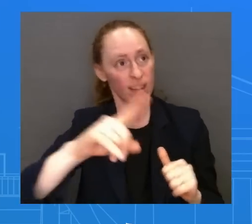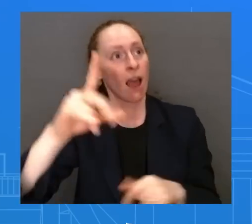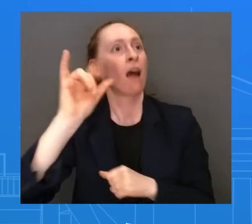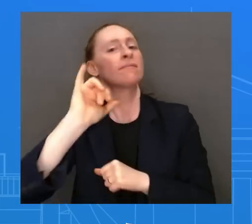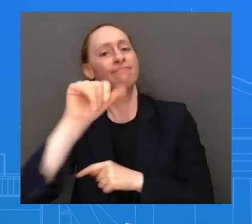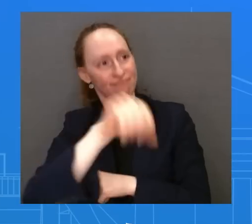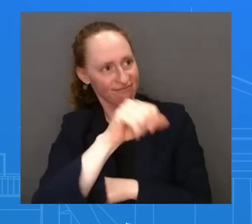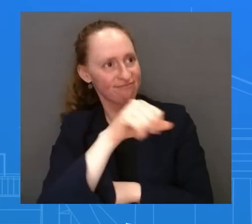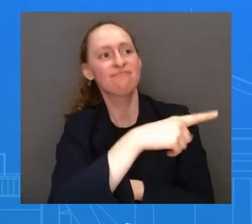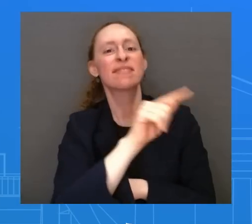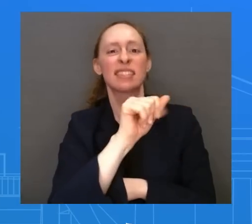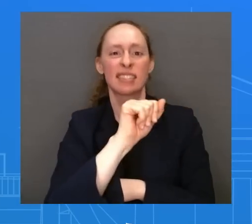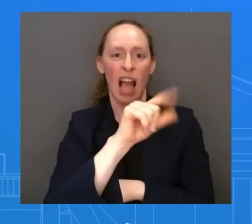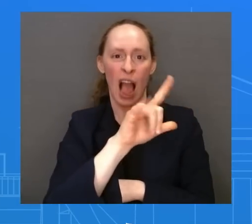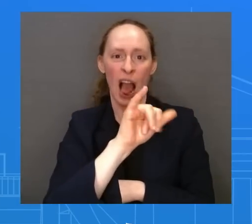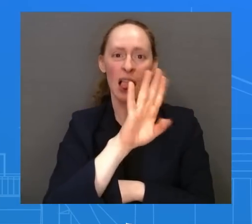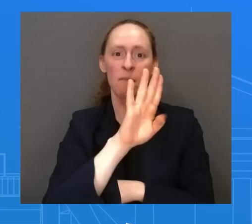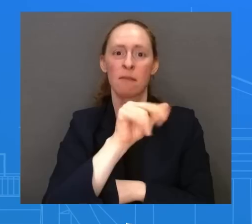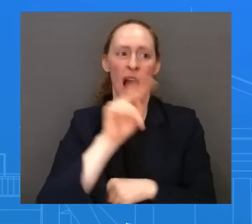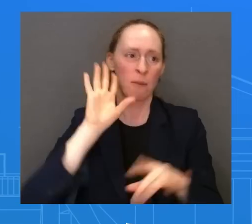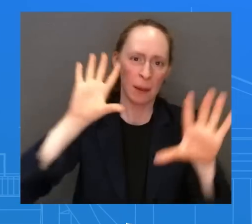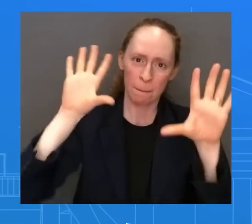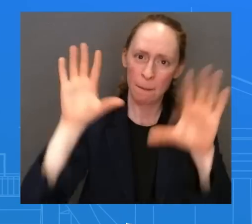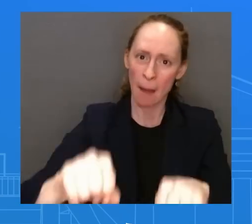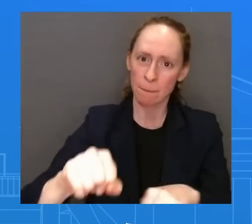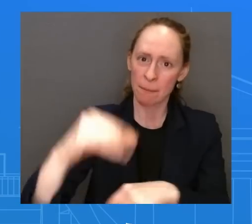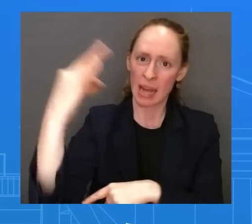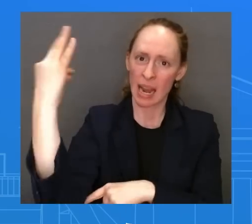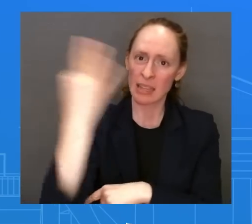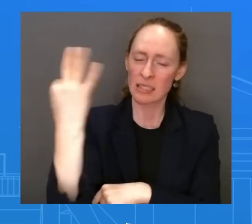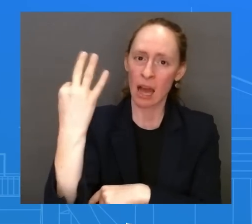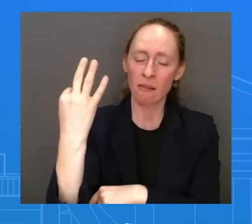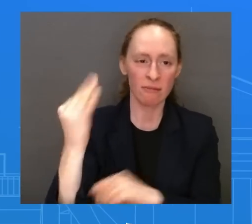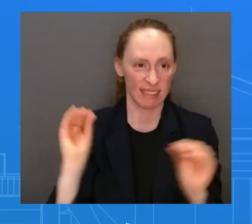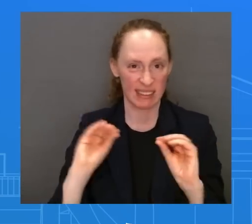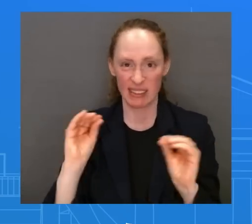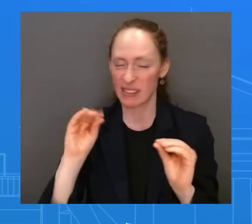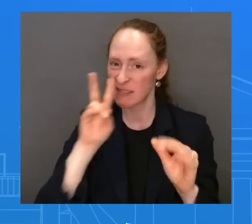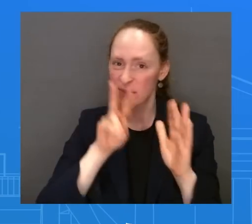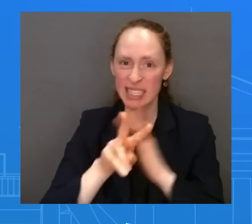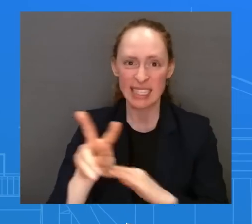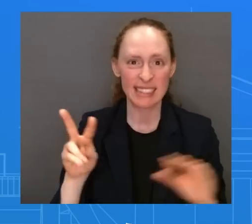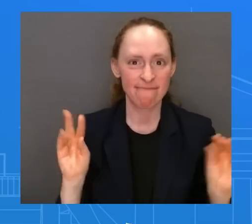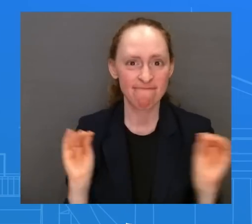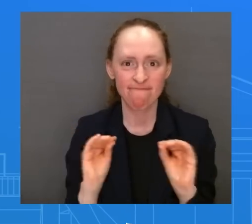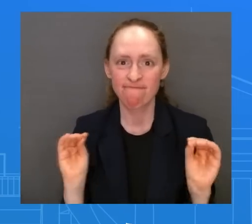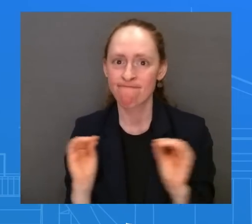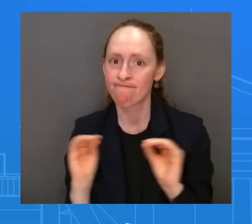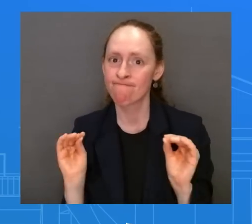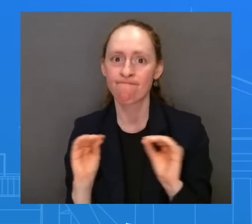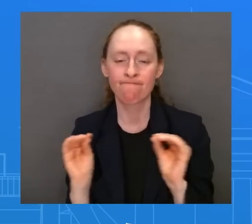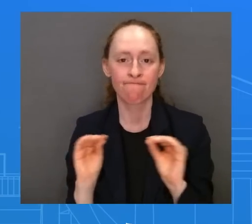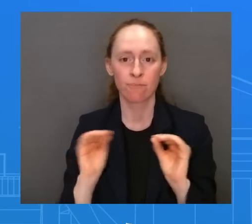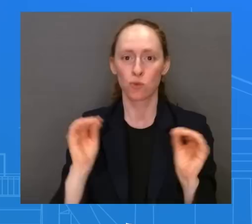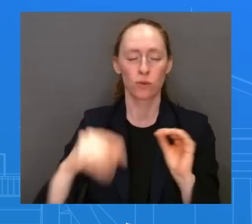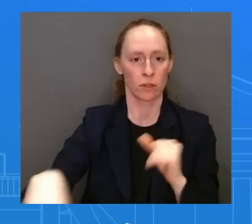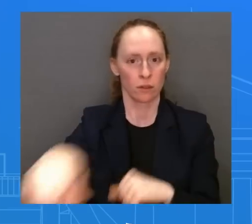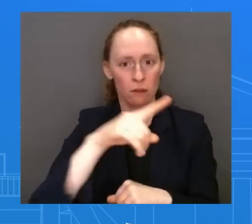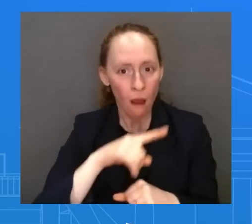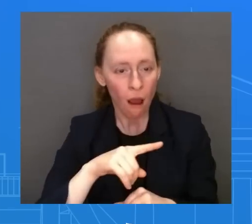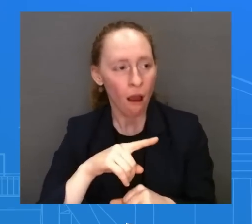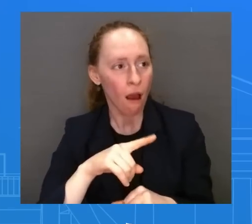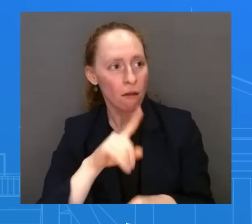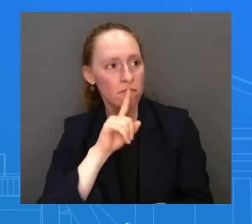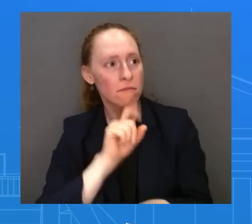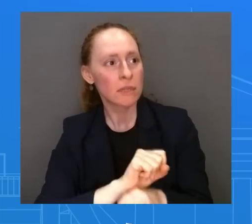predicted the rapid fleeing of president ghani who had indicated to us his intent to remain in Afghanistan up until he departed